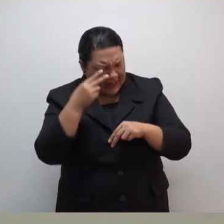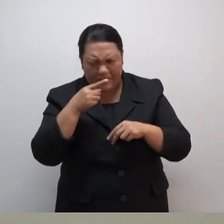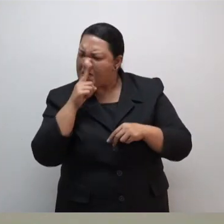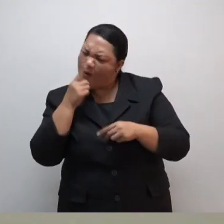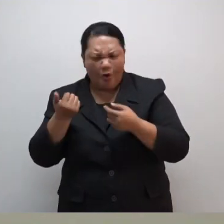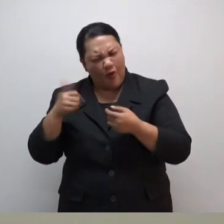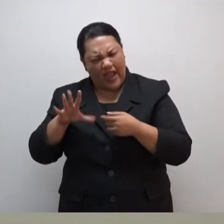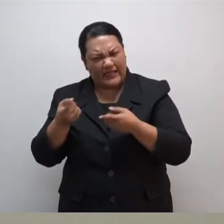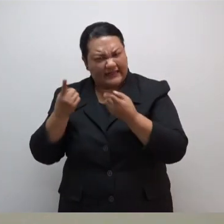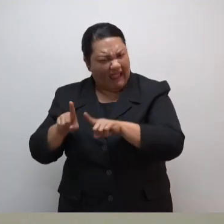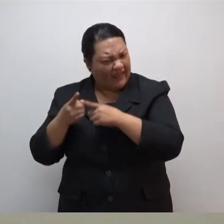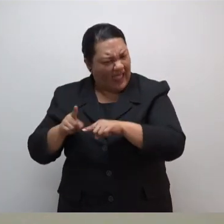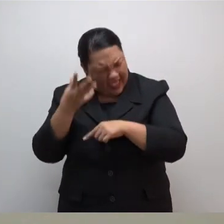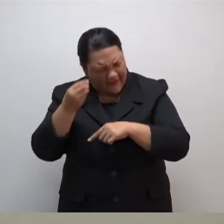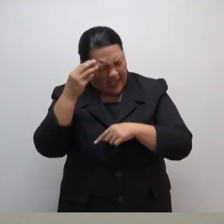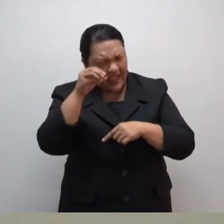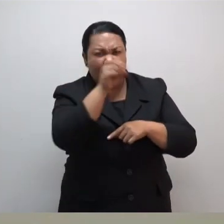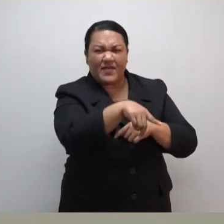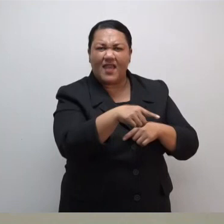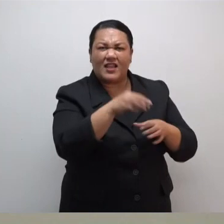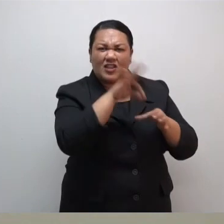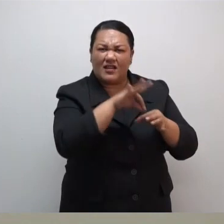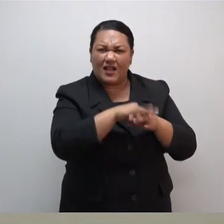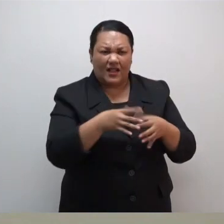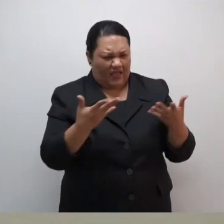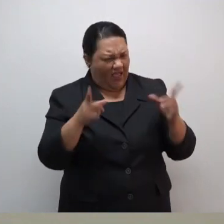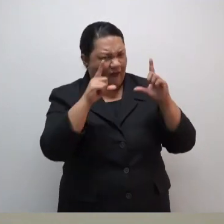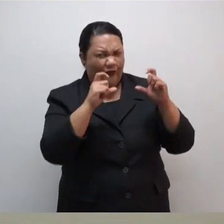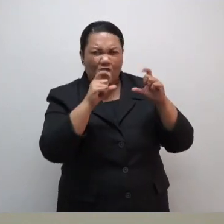voters. Of course, in those days, they did not even have a photo ID card.